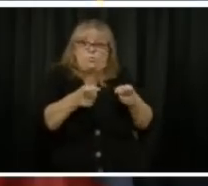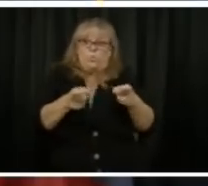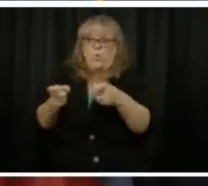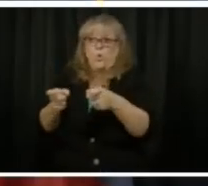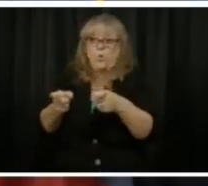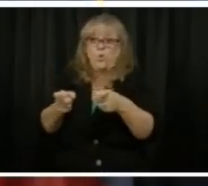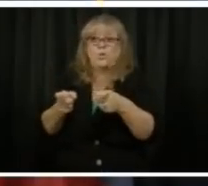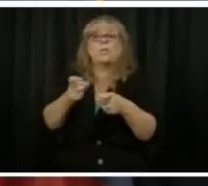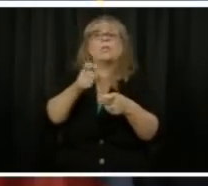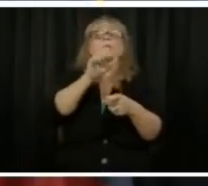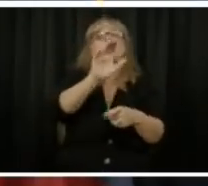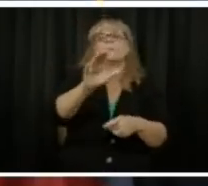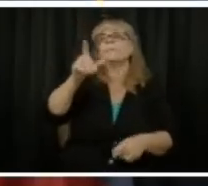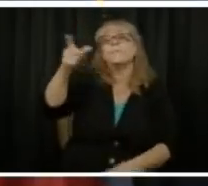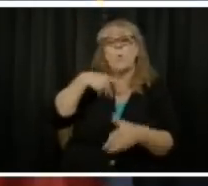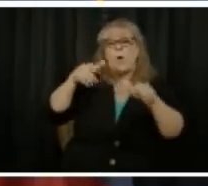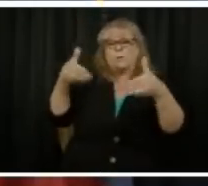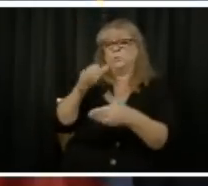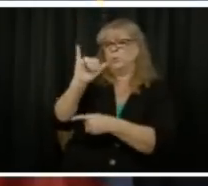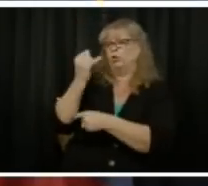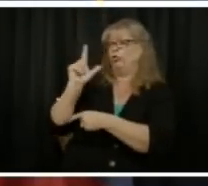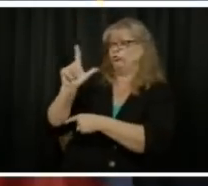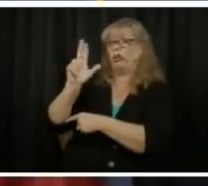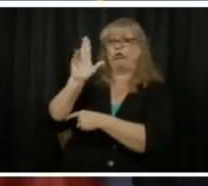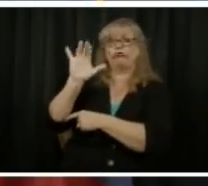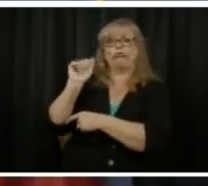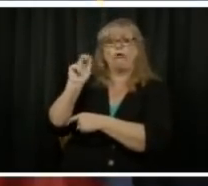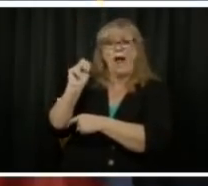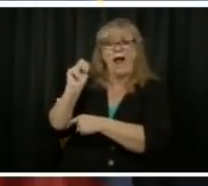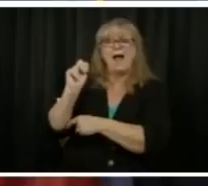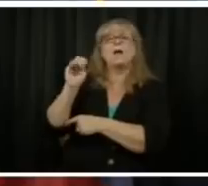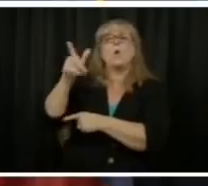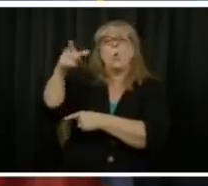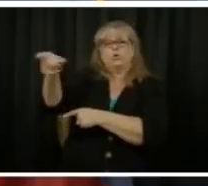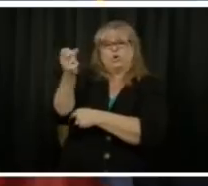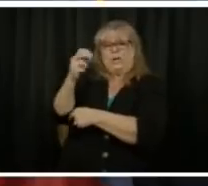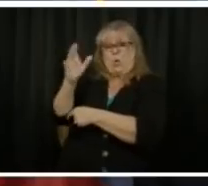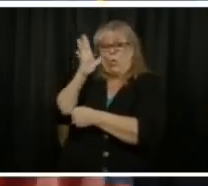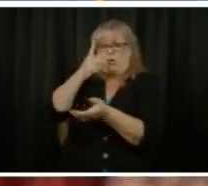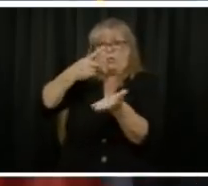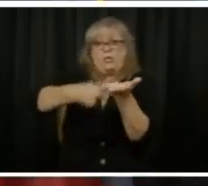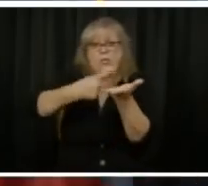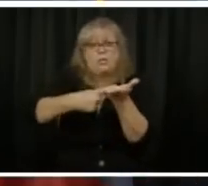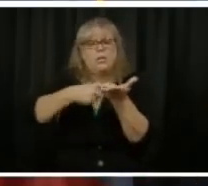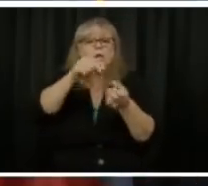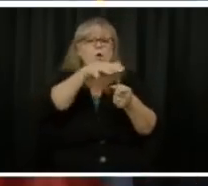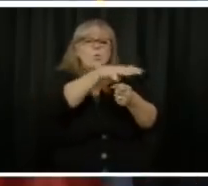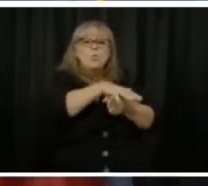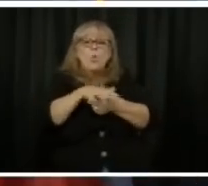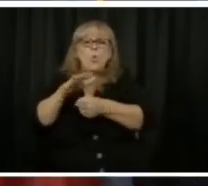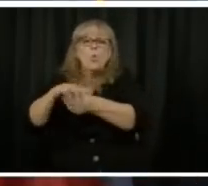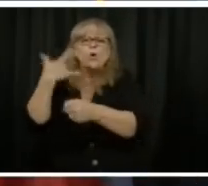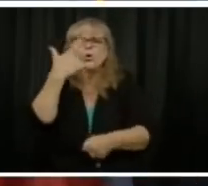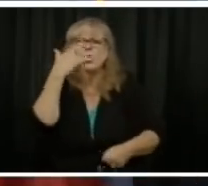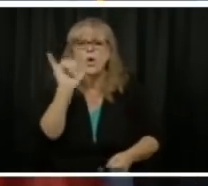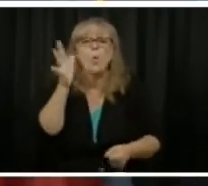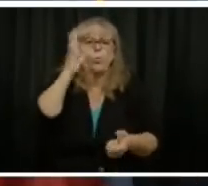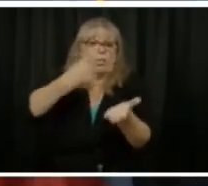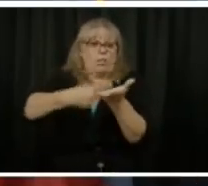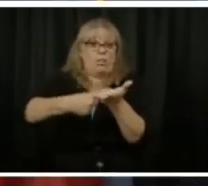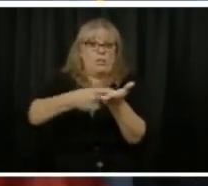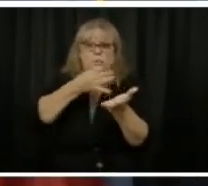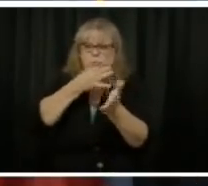departments, also a little bit about what we're seeing about the data by region, and how some parts of our state need to take additional steps. Other parts of